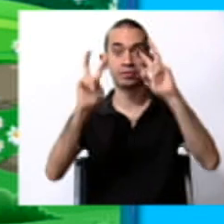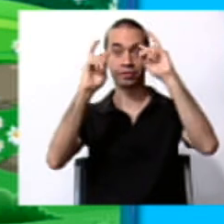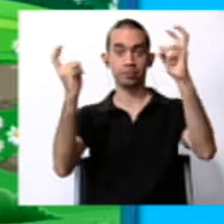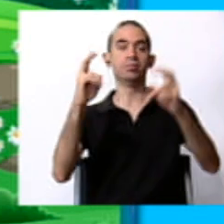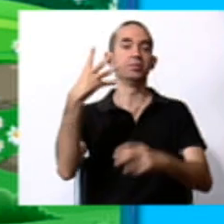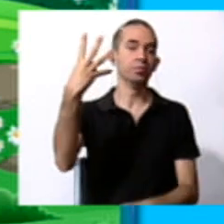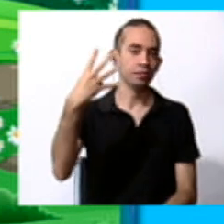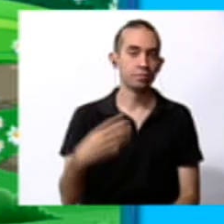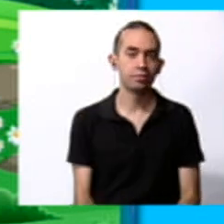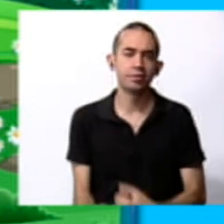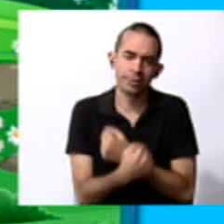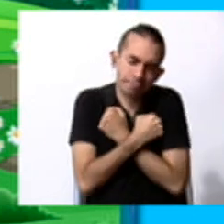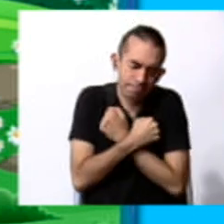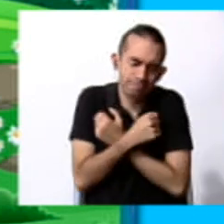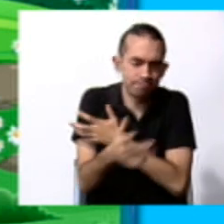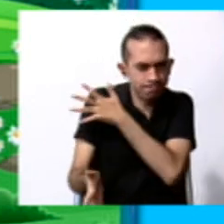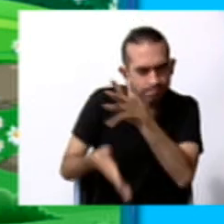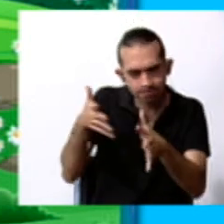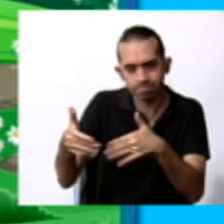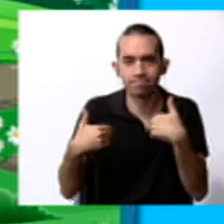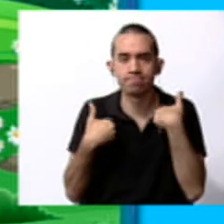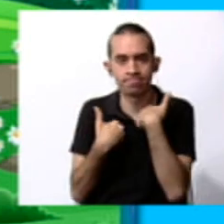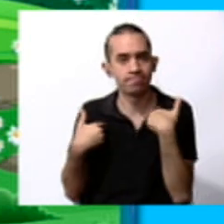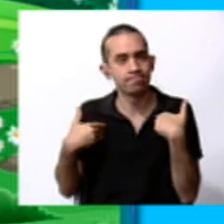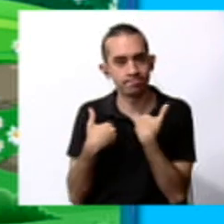Loving and Caring for Animals.